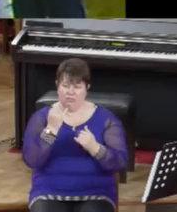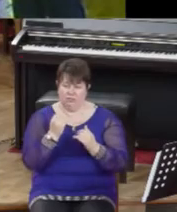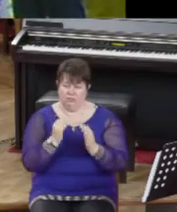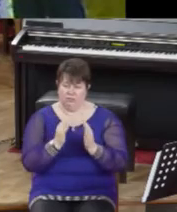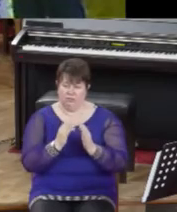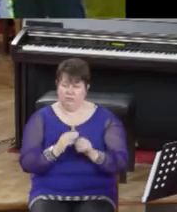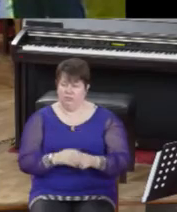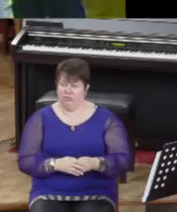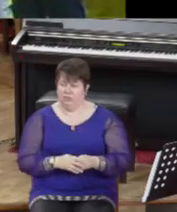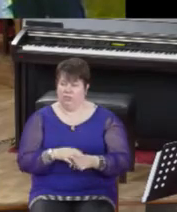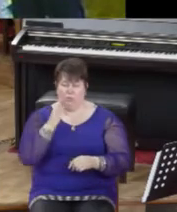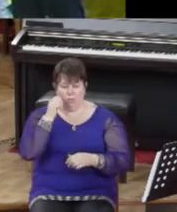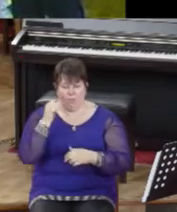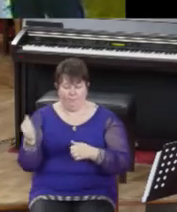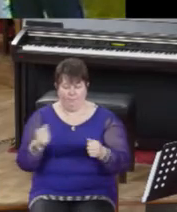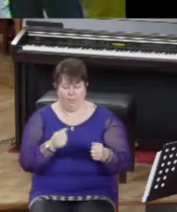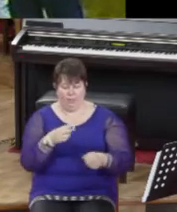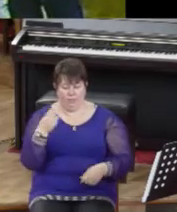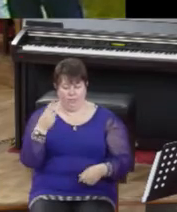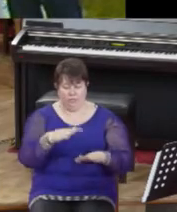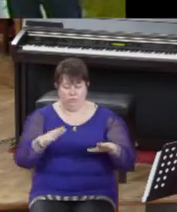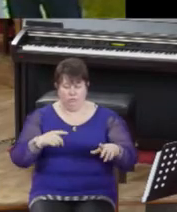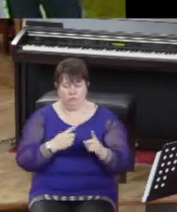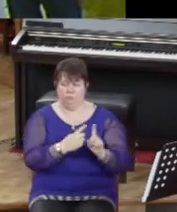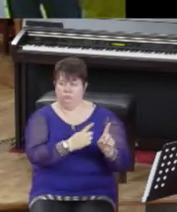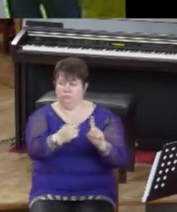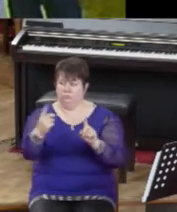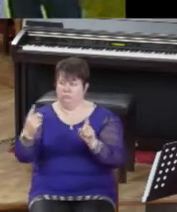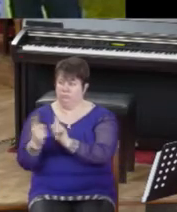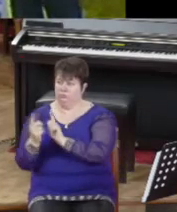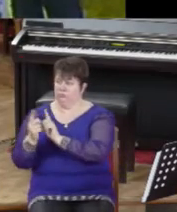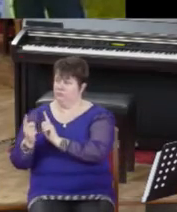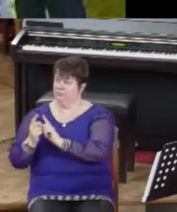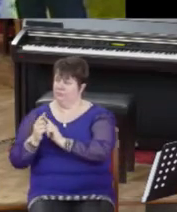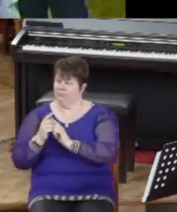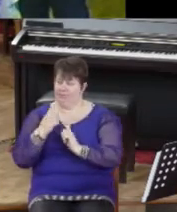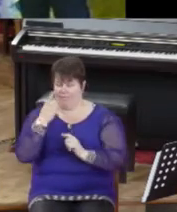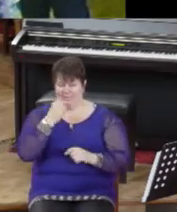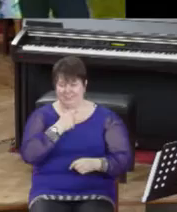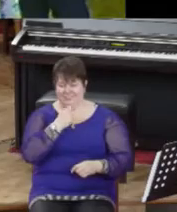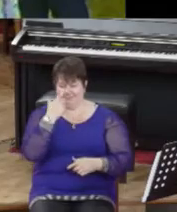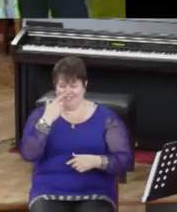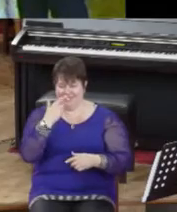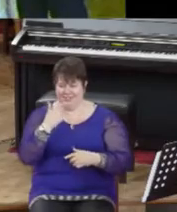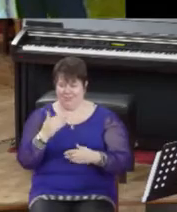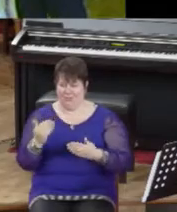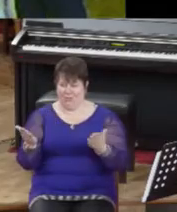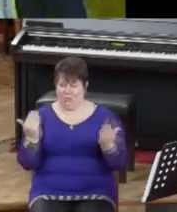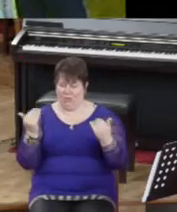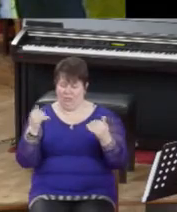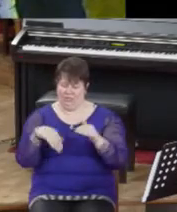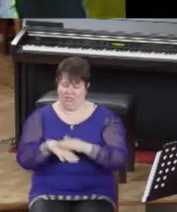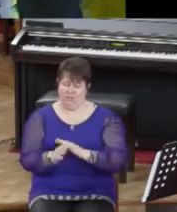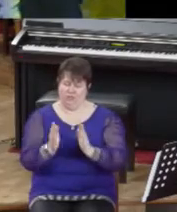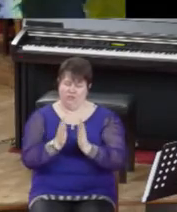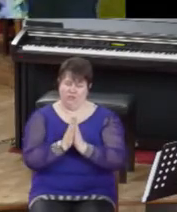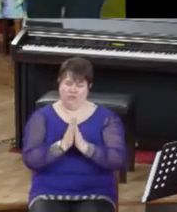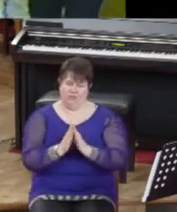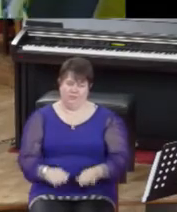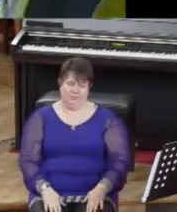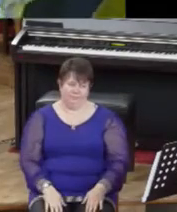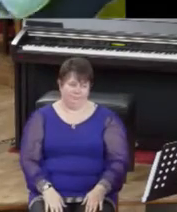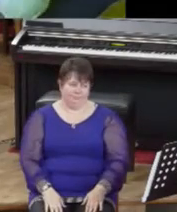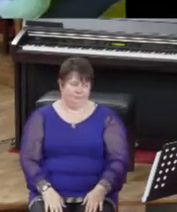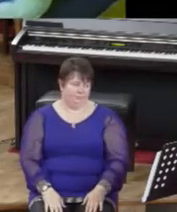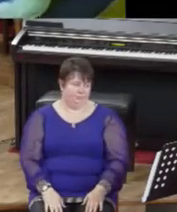three children to introduce them to you, and so you can give them a wee smile, and so that they feel warmly welcome in D.L. St. Andrew's